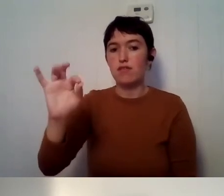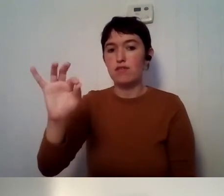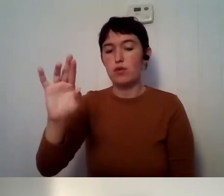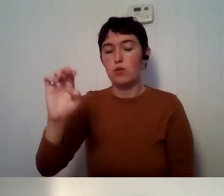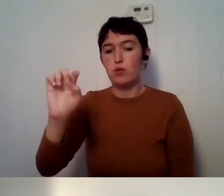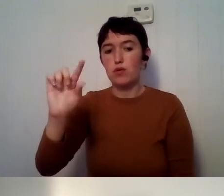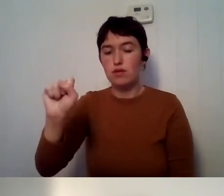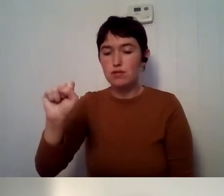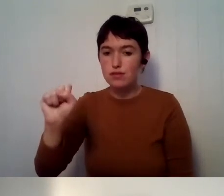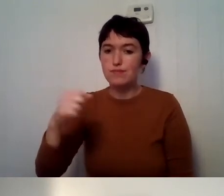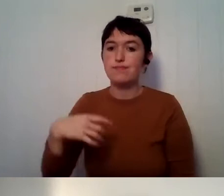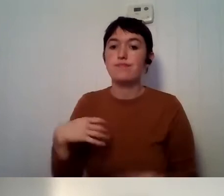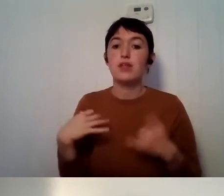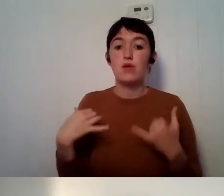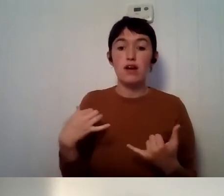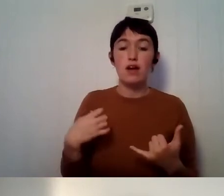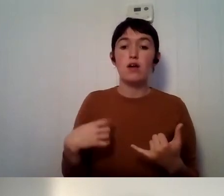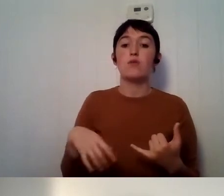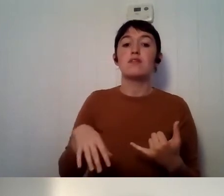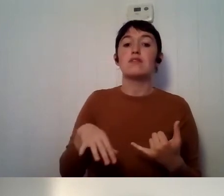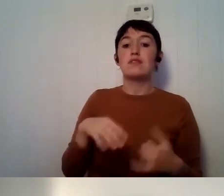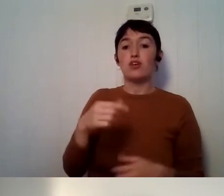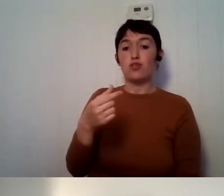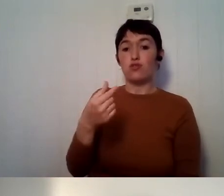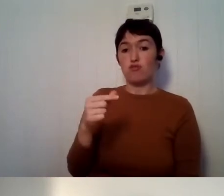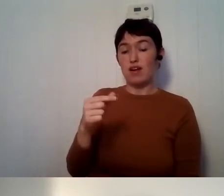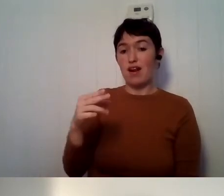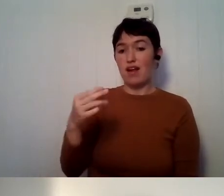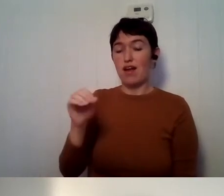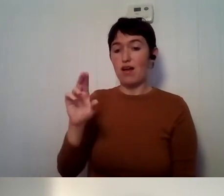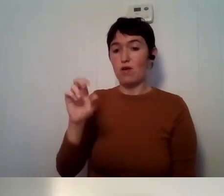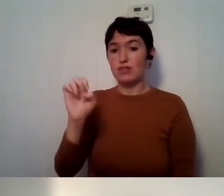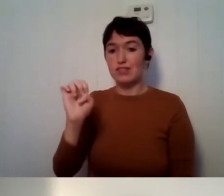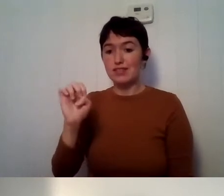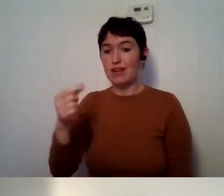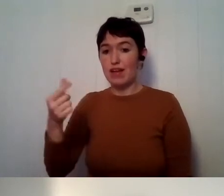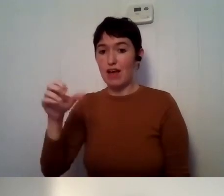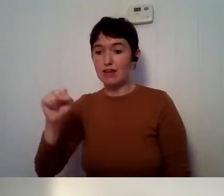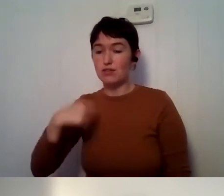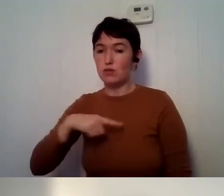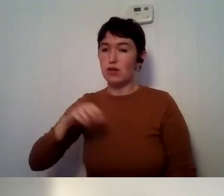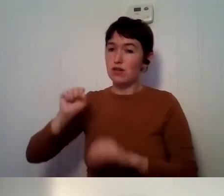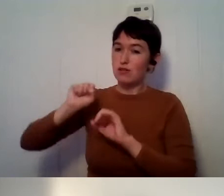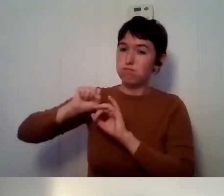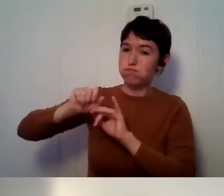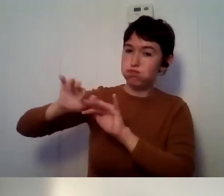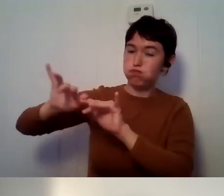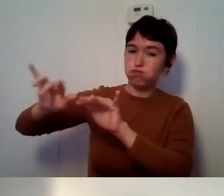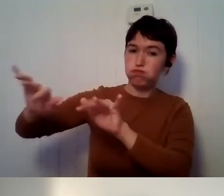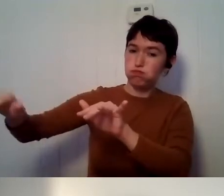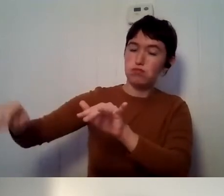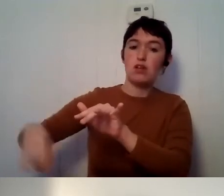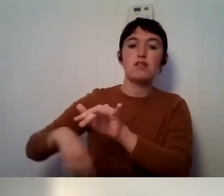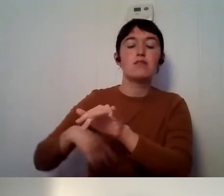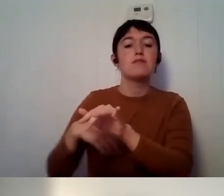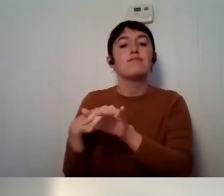gases into the atmosphere. And the Earth, if you look at space shots from NASA, has this tiny little atmosphere that goes around.